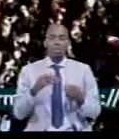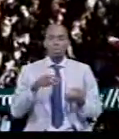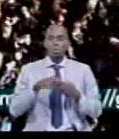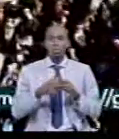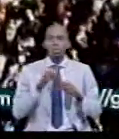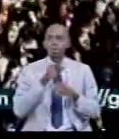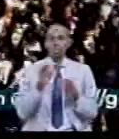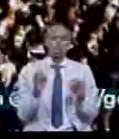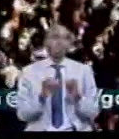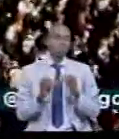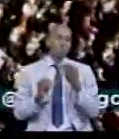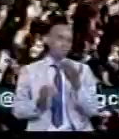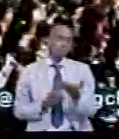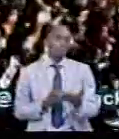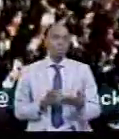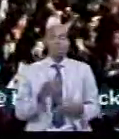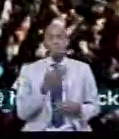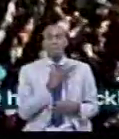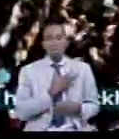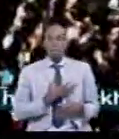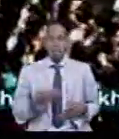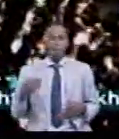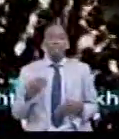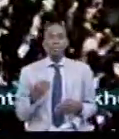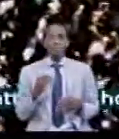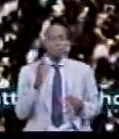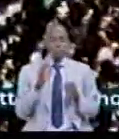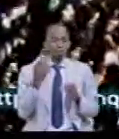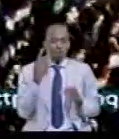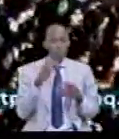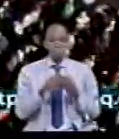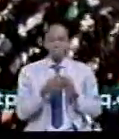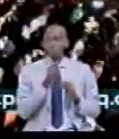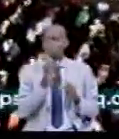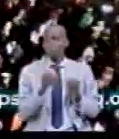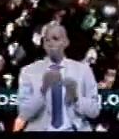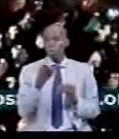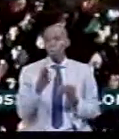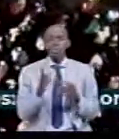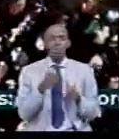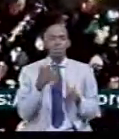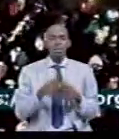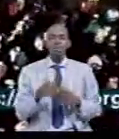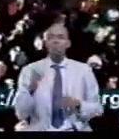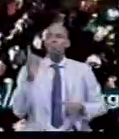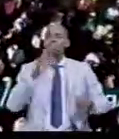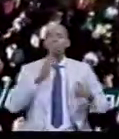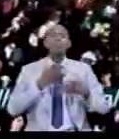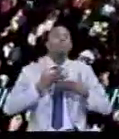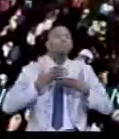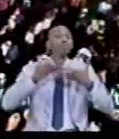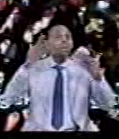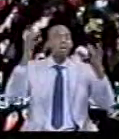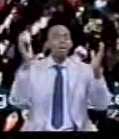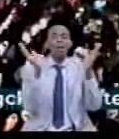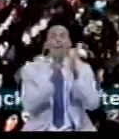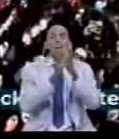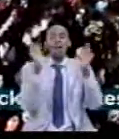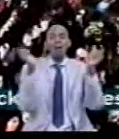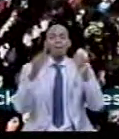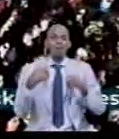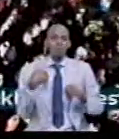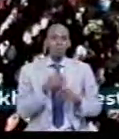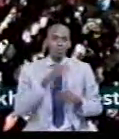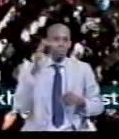there. And just shout, hallelujah, praise the Lord. And we will rejoice with you.